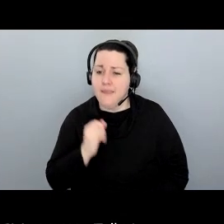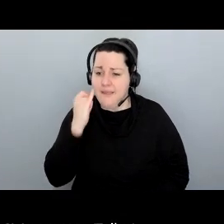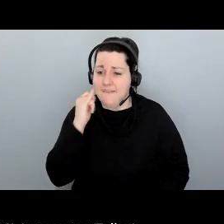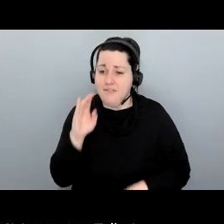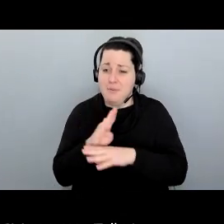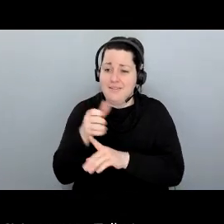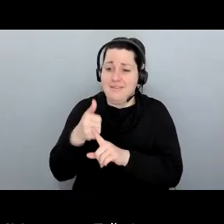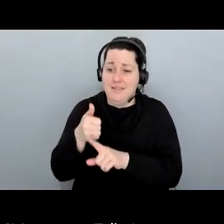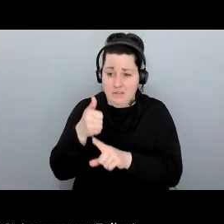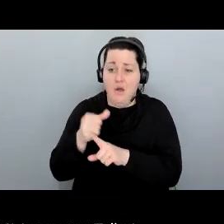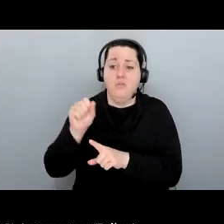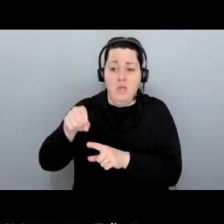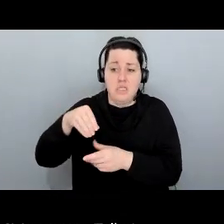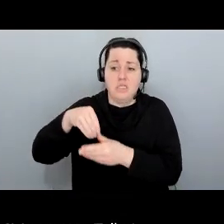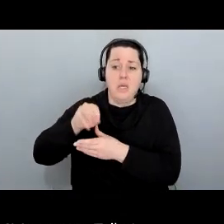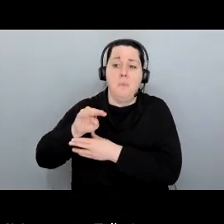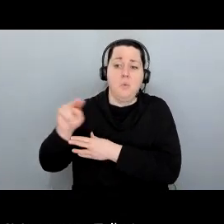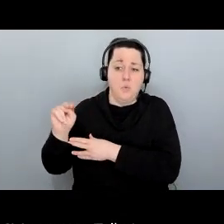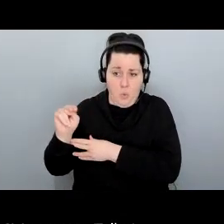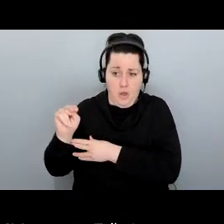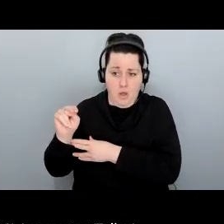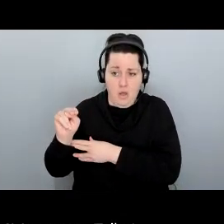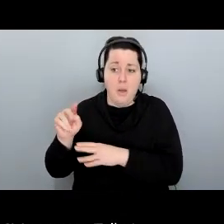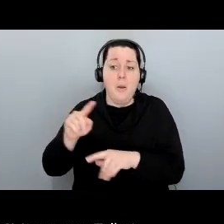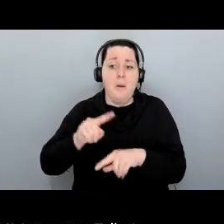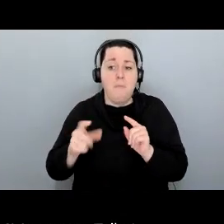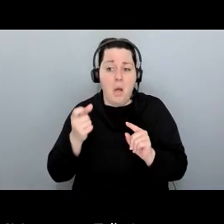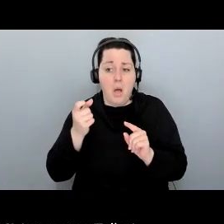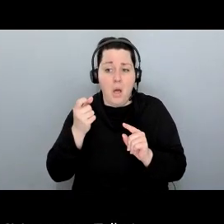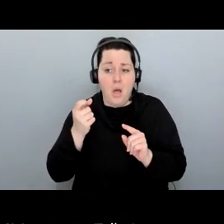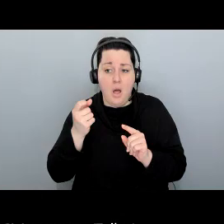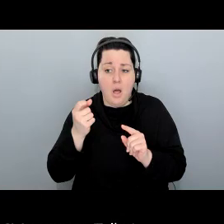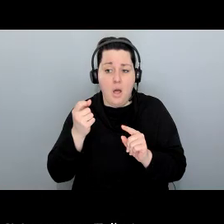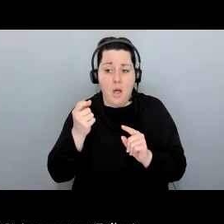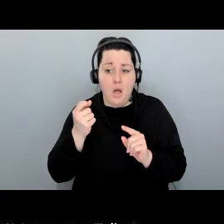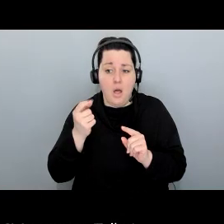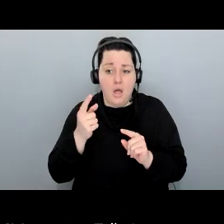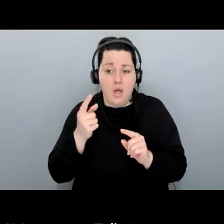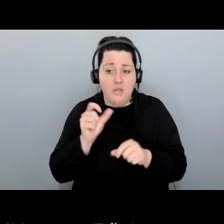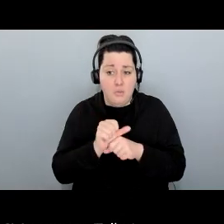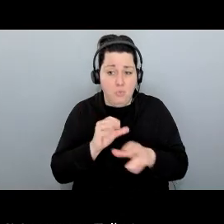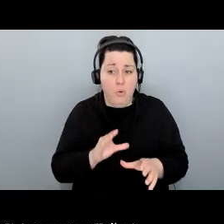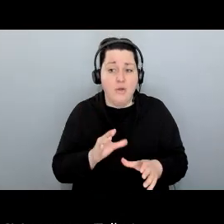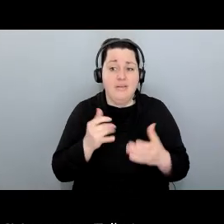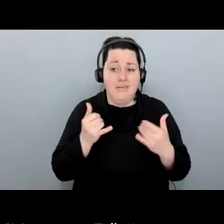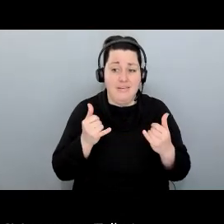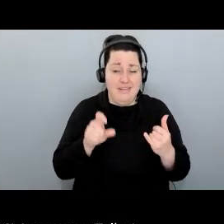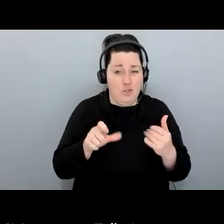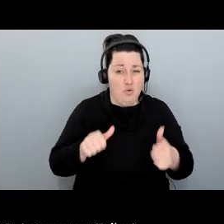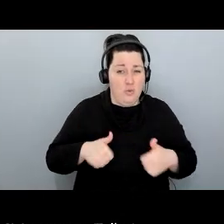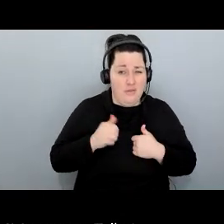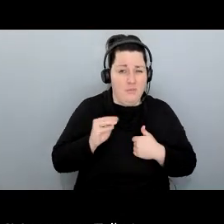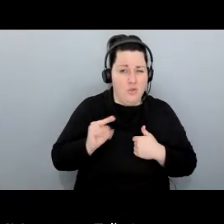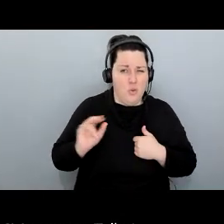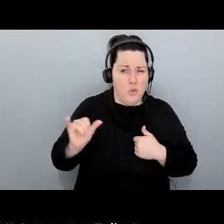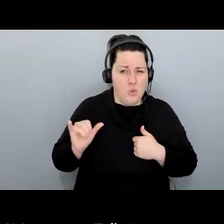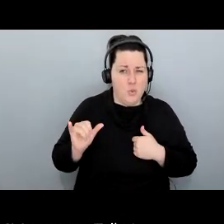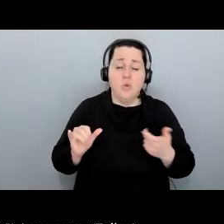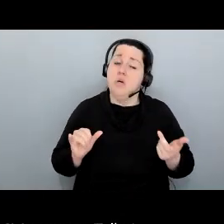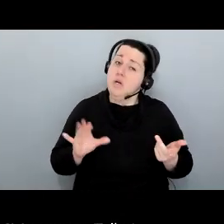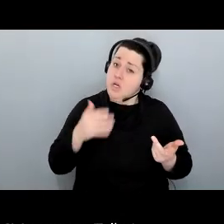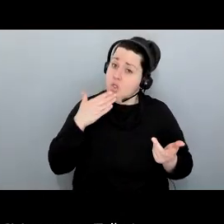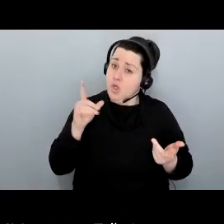business is in Minnesota, does the employee need to reside in Minnesota? So that's actually a